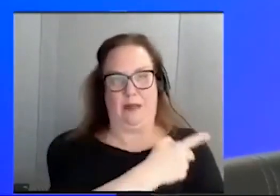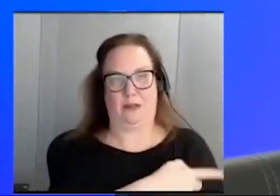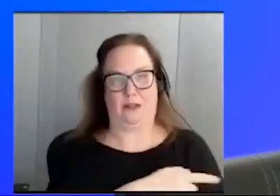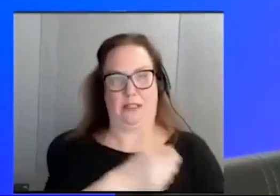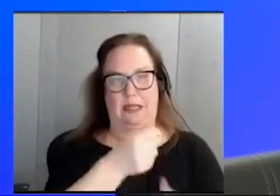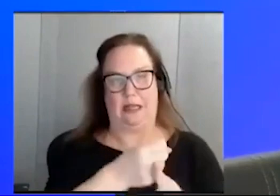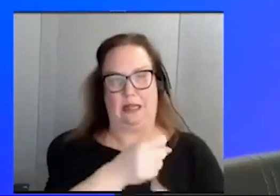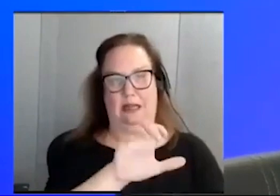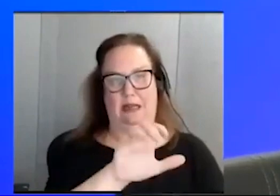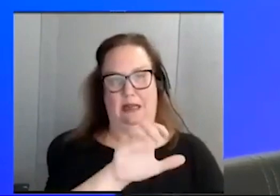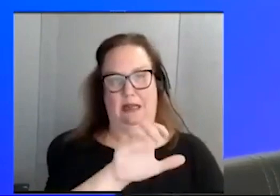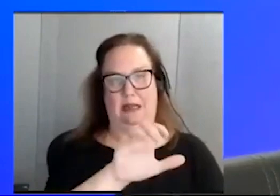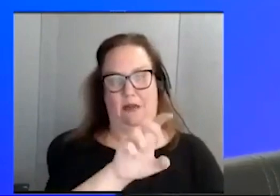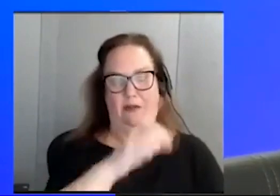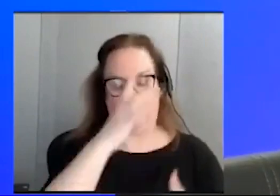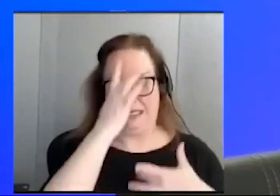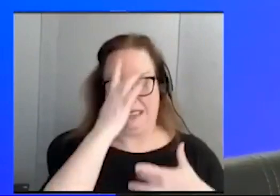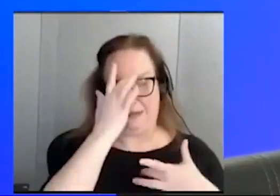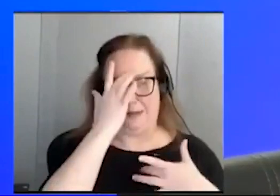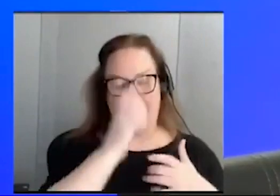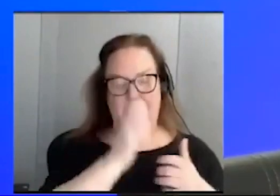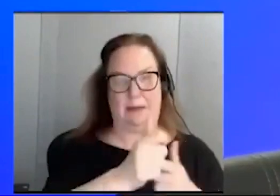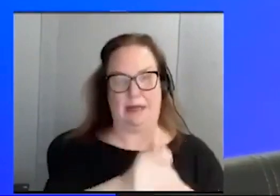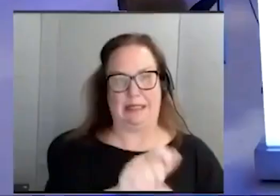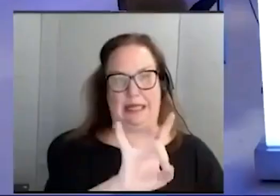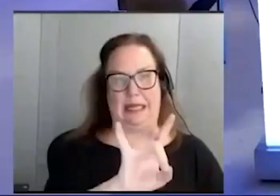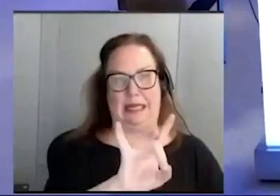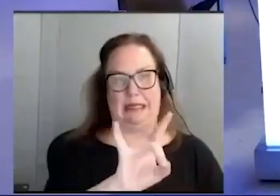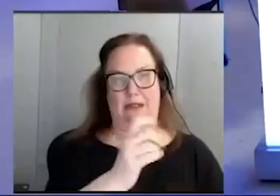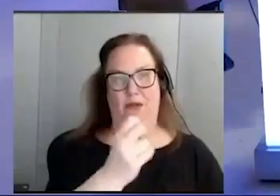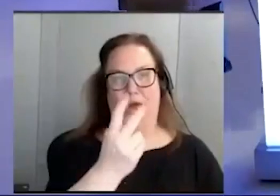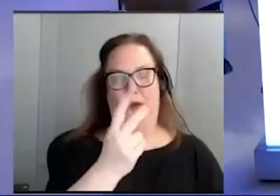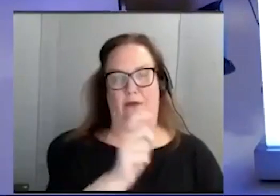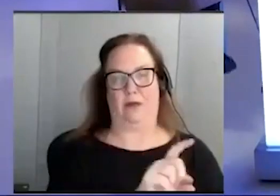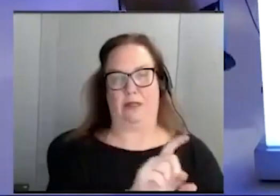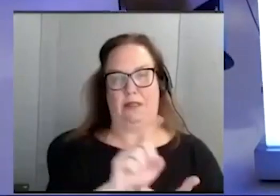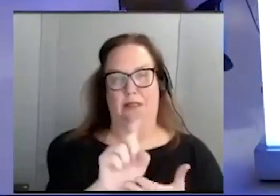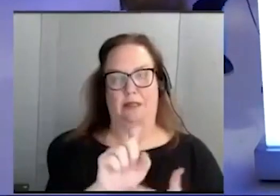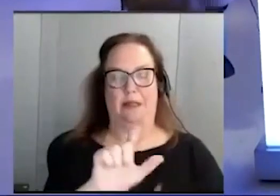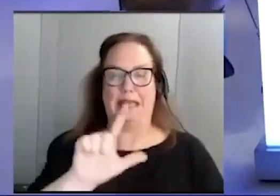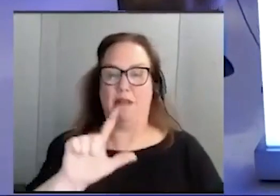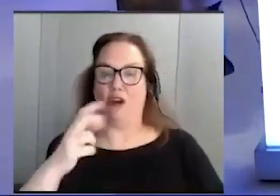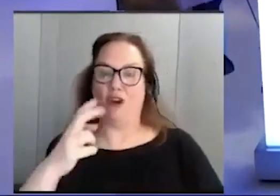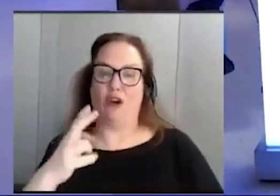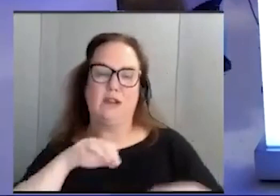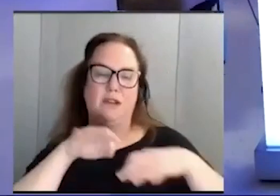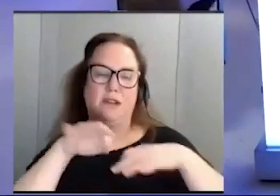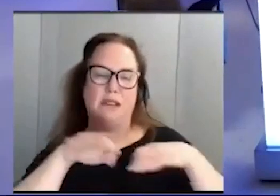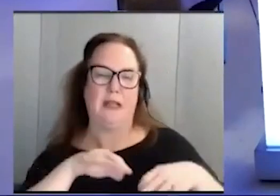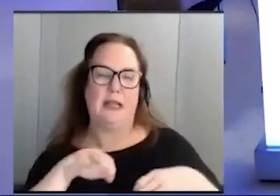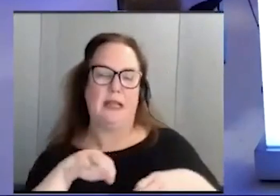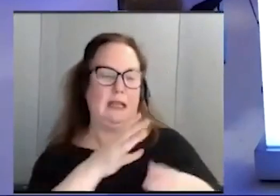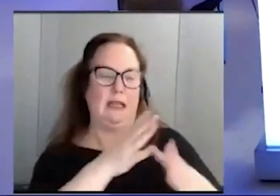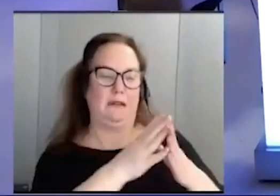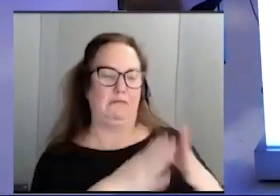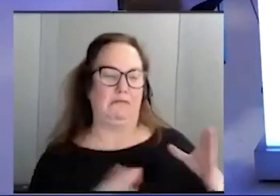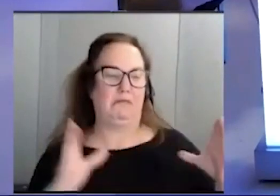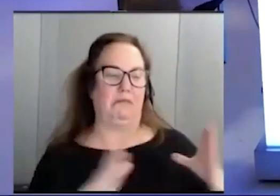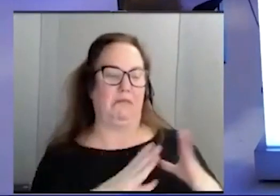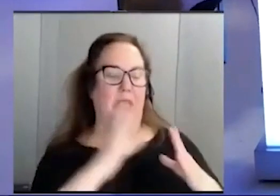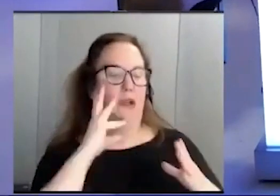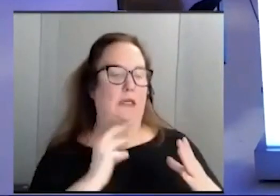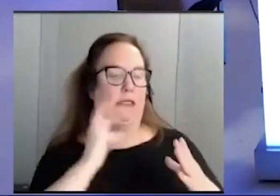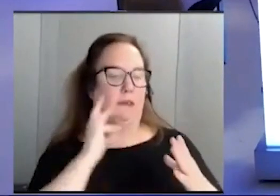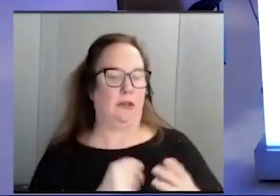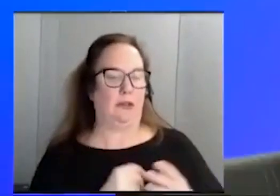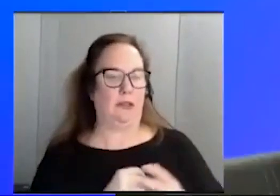have symptoms beyond 8 to 12 weeks. And for those who don't understand what long hauler is, tell us kind of the gamut of what people could experience. Sure.